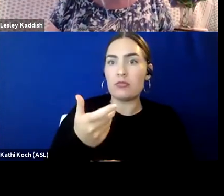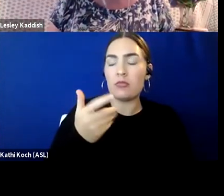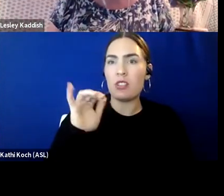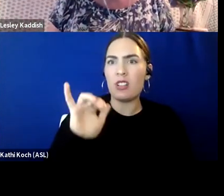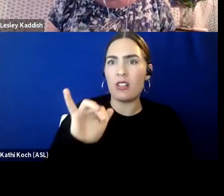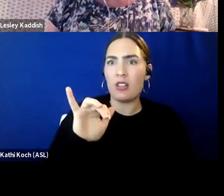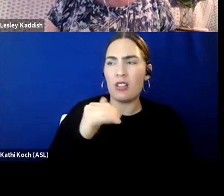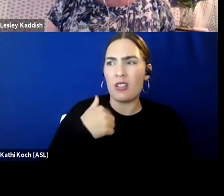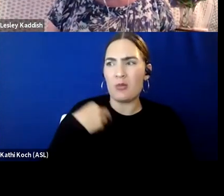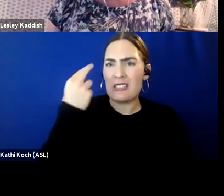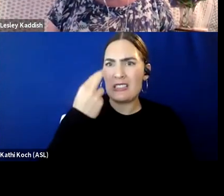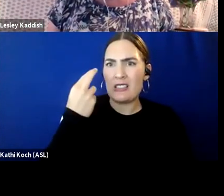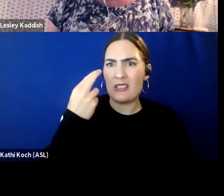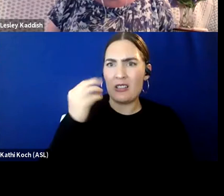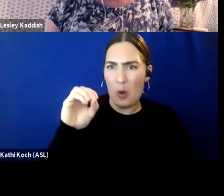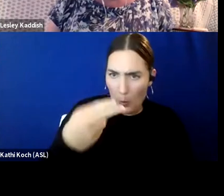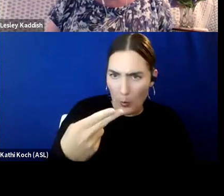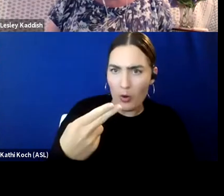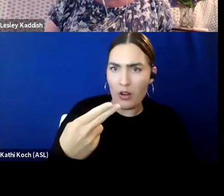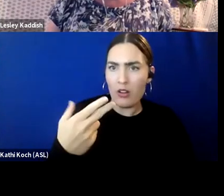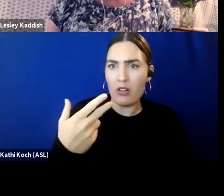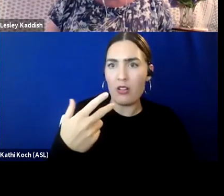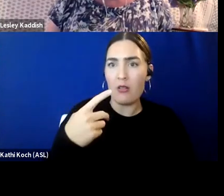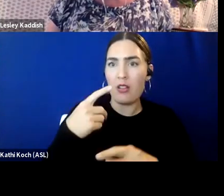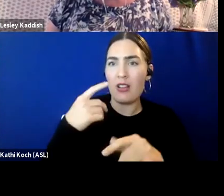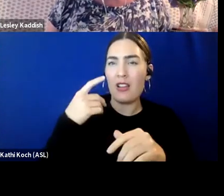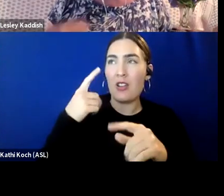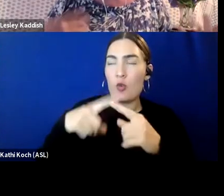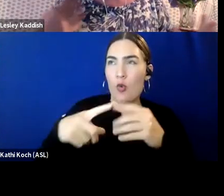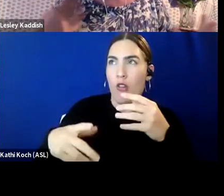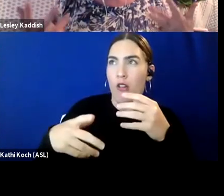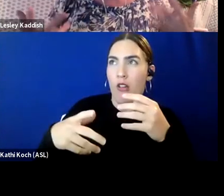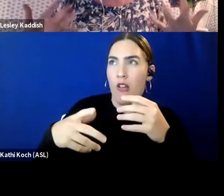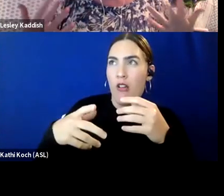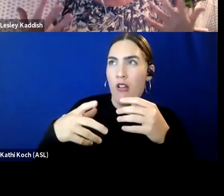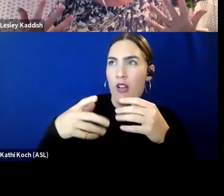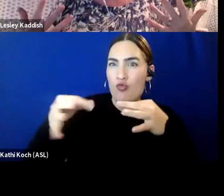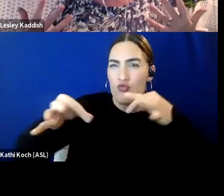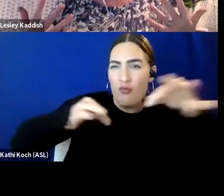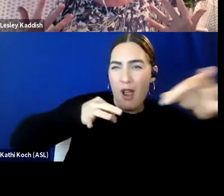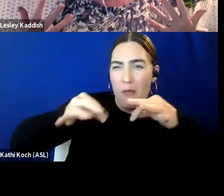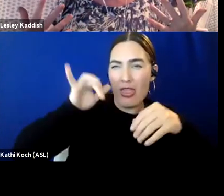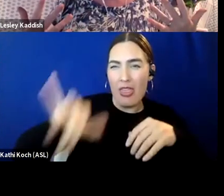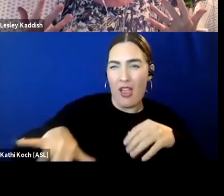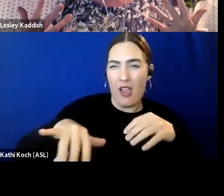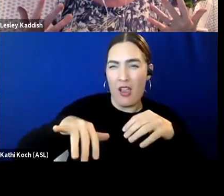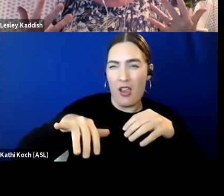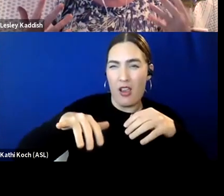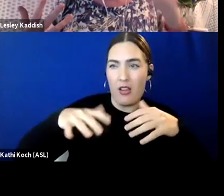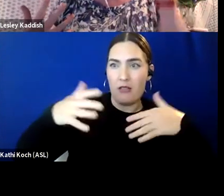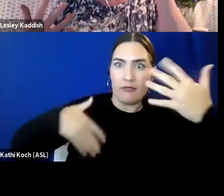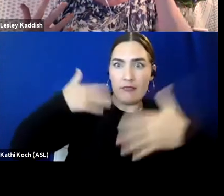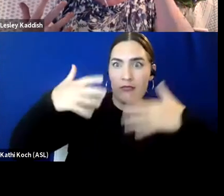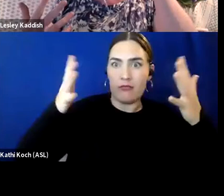for me. But in giving language to it and in sort of playing with the metaphors of it. So for example,